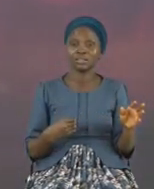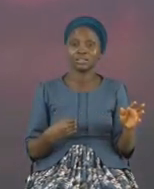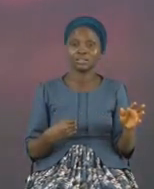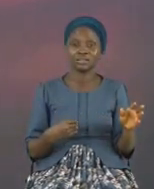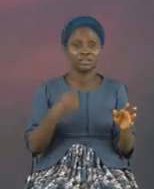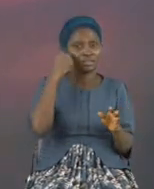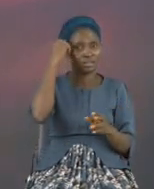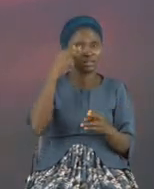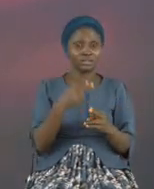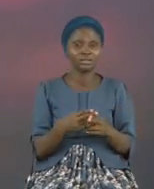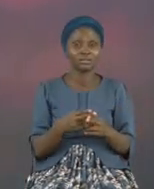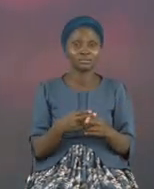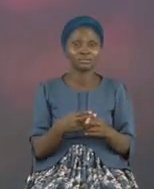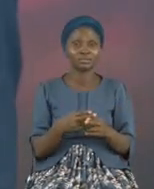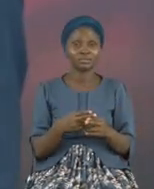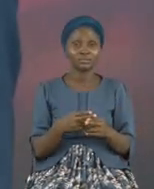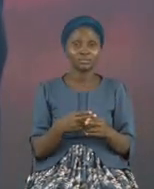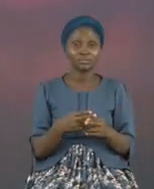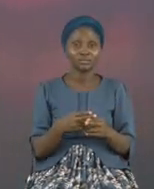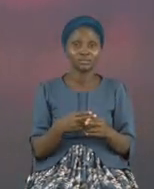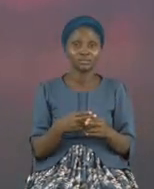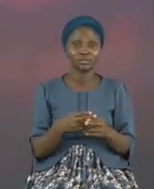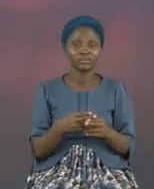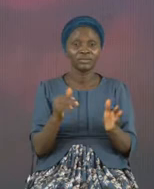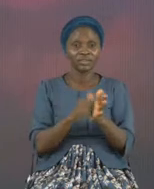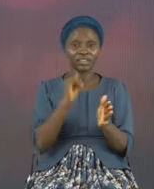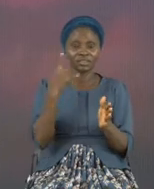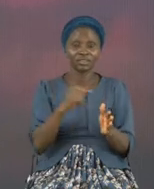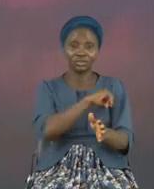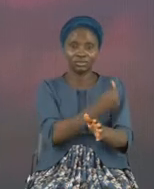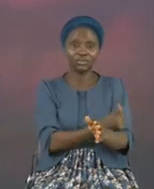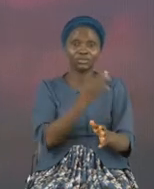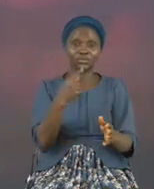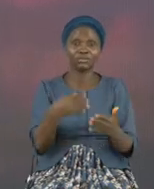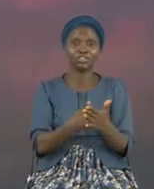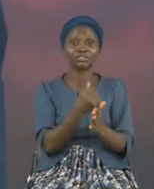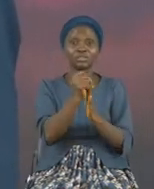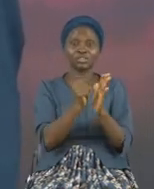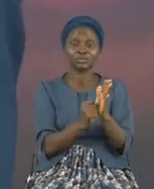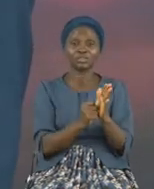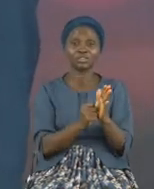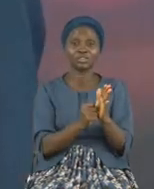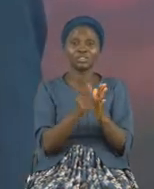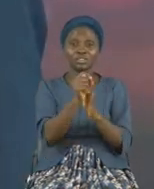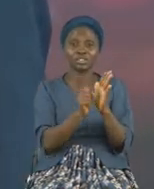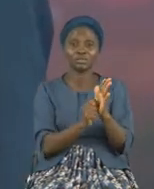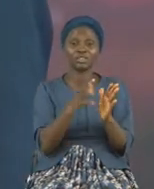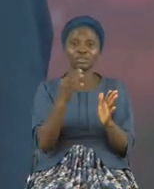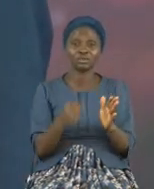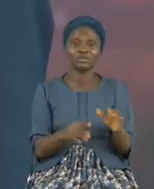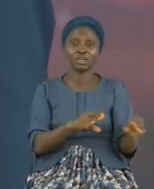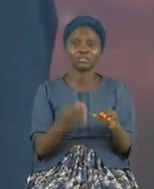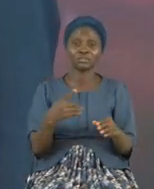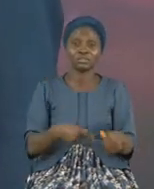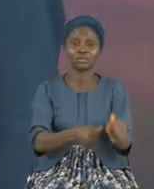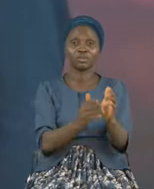name. That's the authority of the New Testament, of the Acts of the Apostles. That's the power.